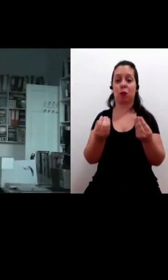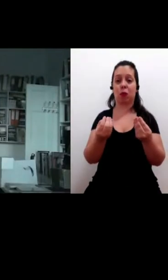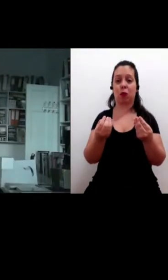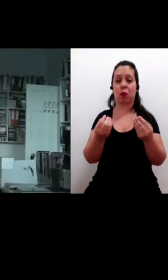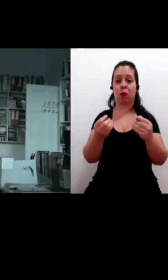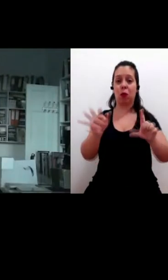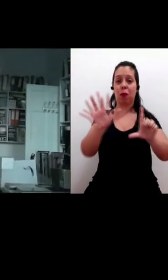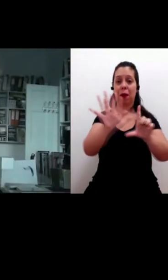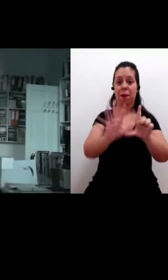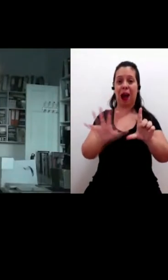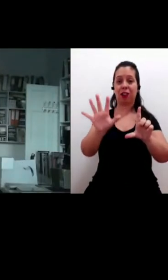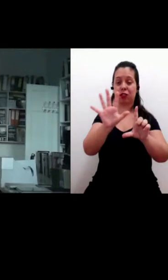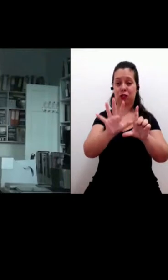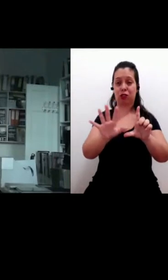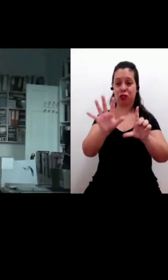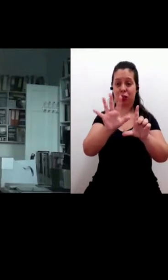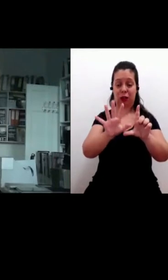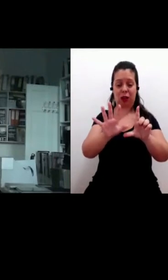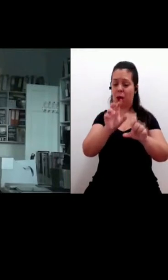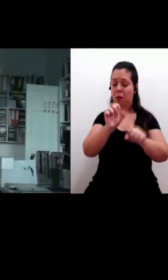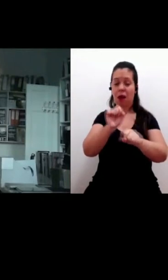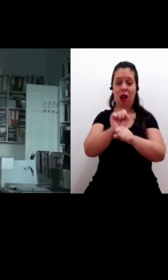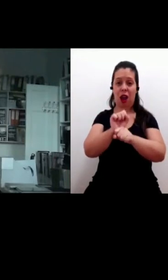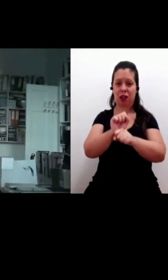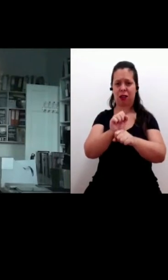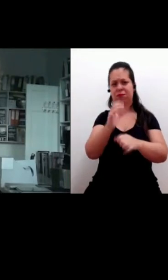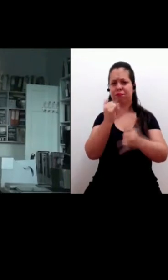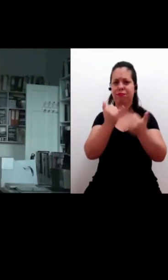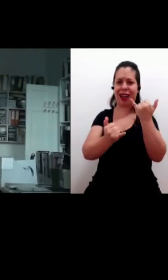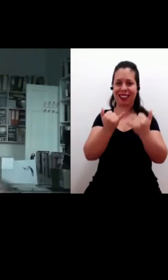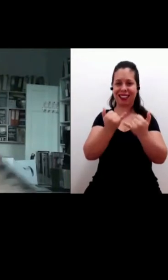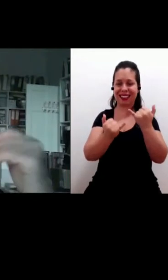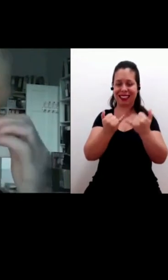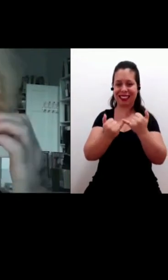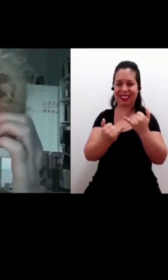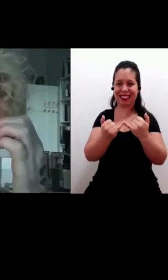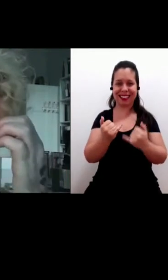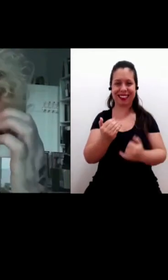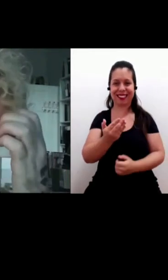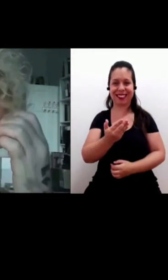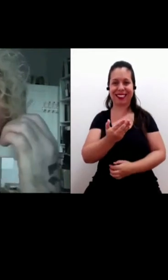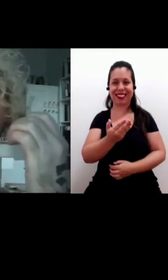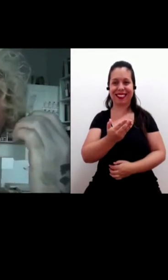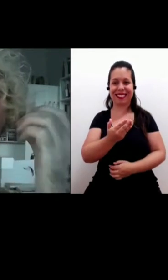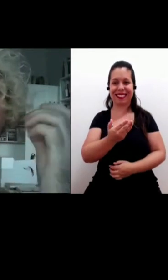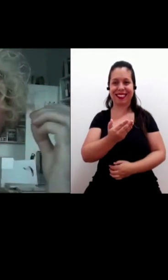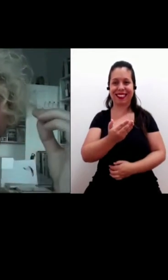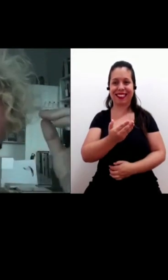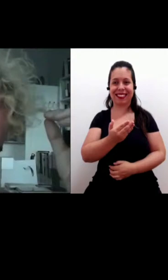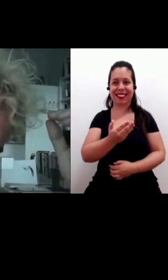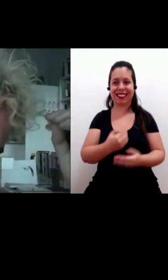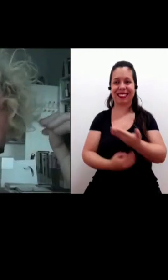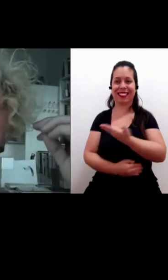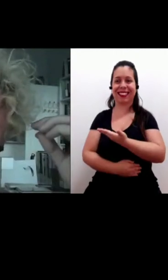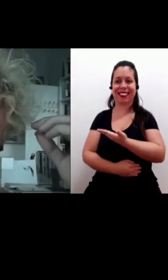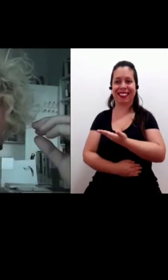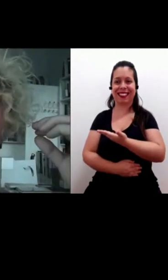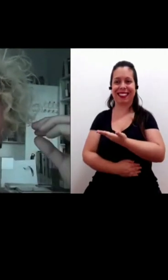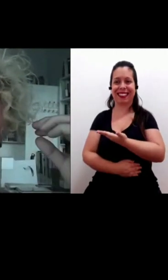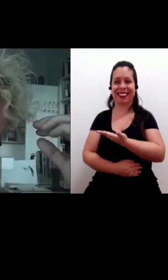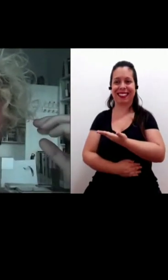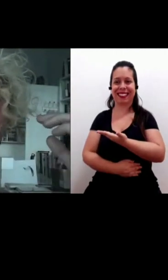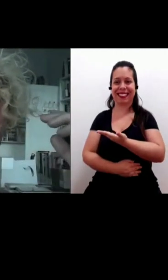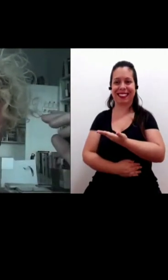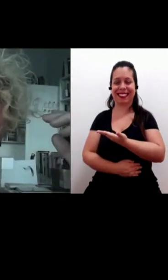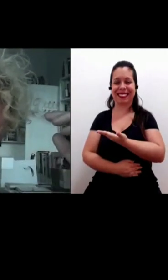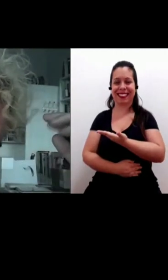a steel frame. It was something like that. Let's see, because this is the first image we have in the film. Let's see a clip. 1 minute,